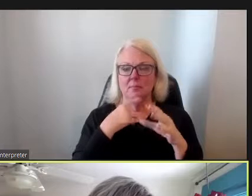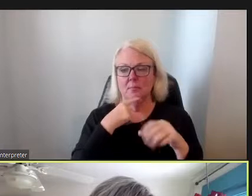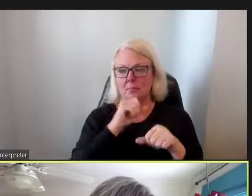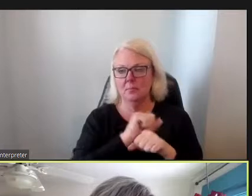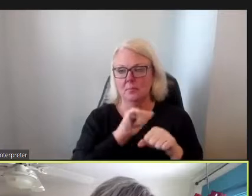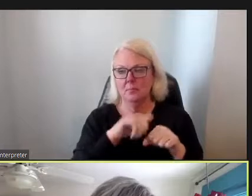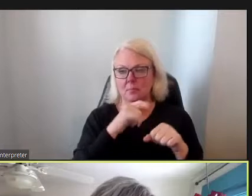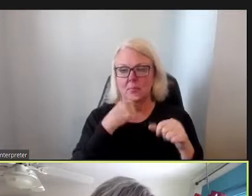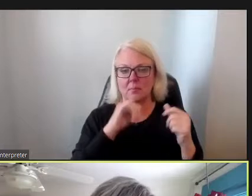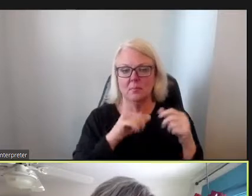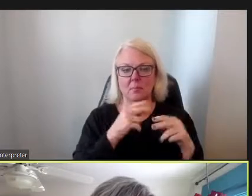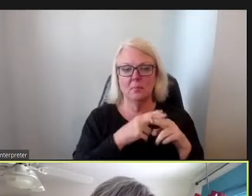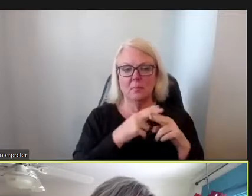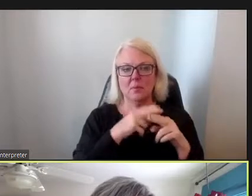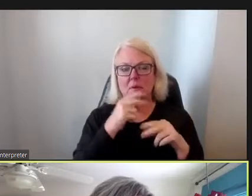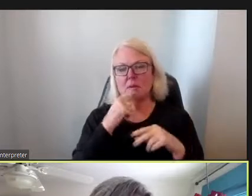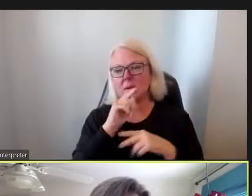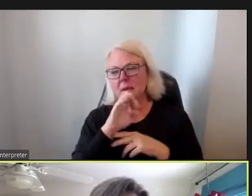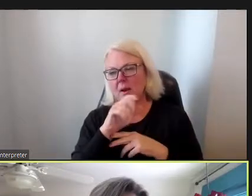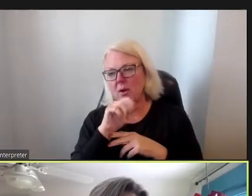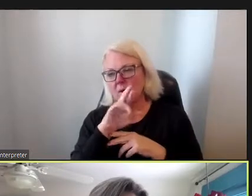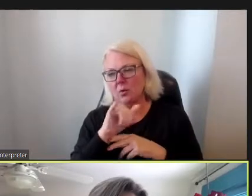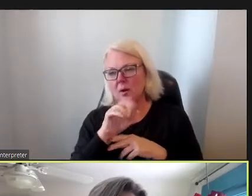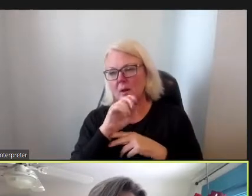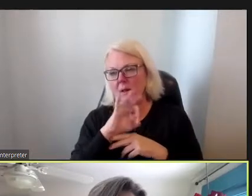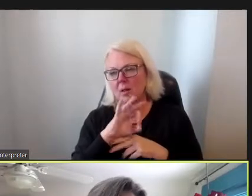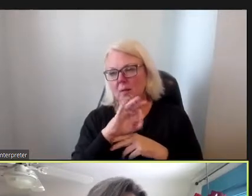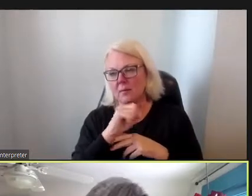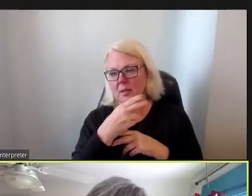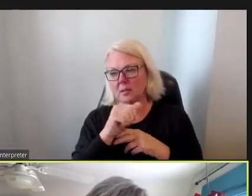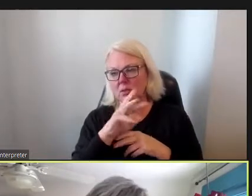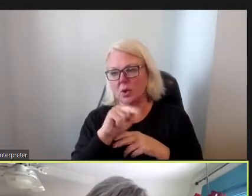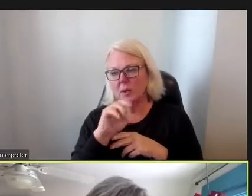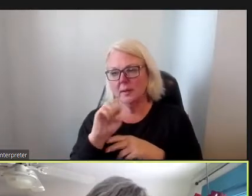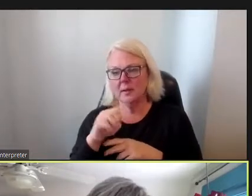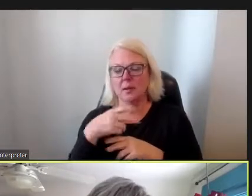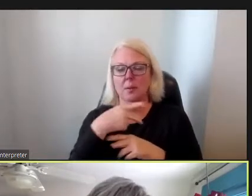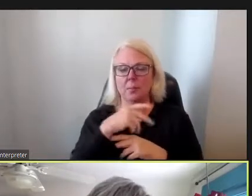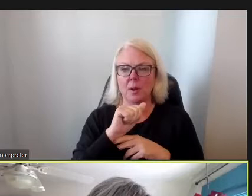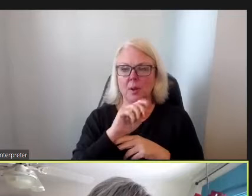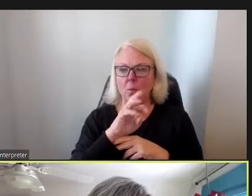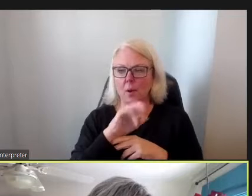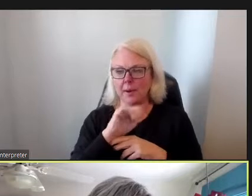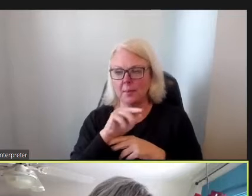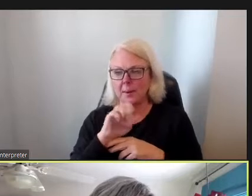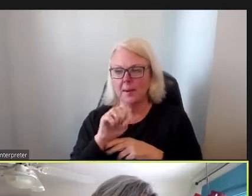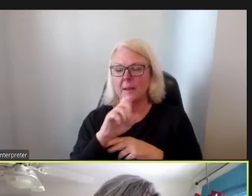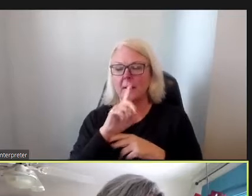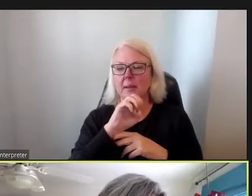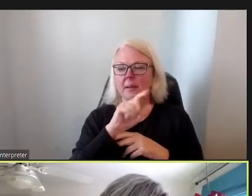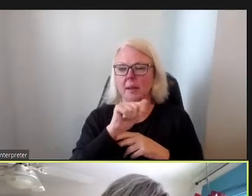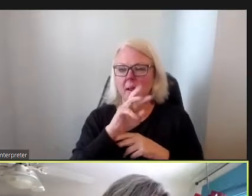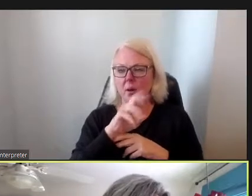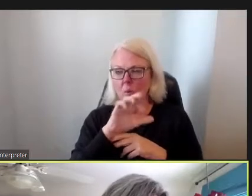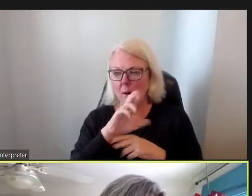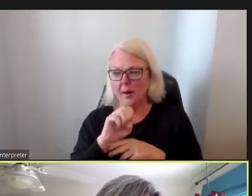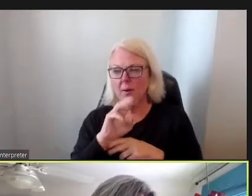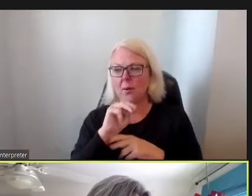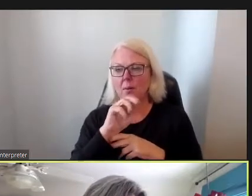ancestral and contemporary territory of the Shawnee, Potawatomi, Delaware,